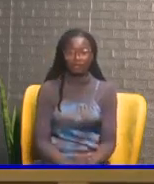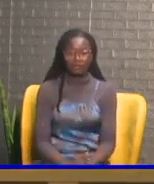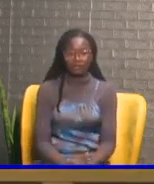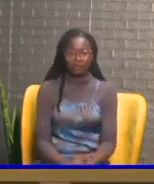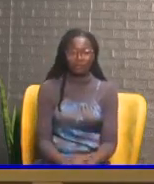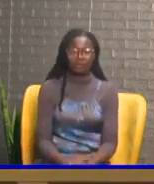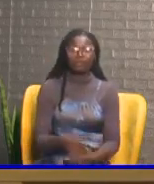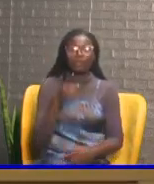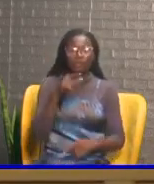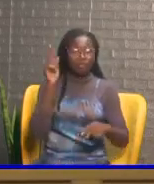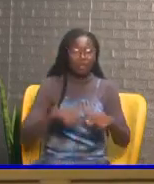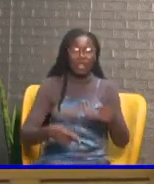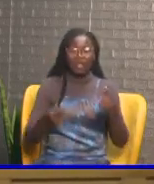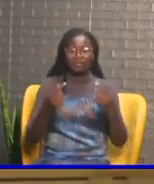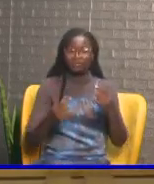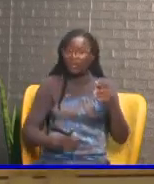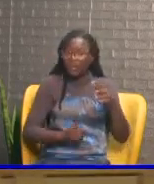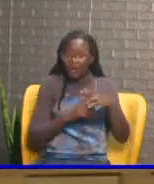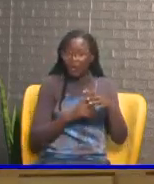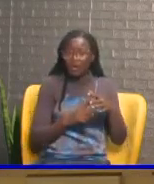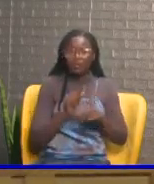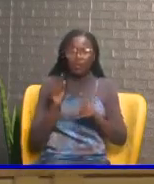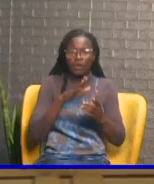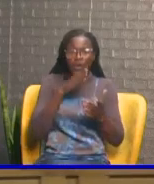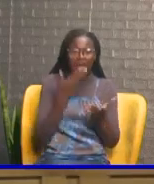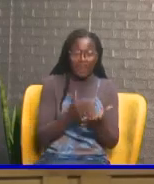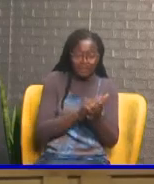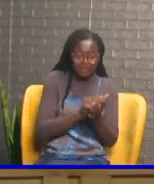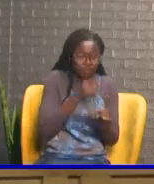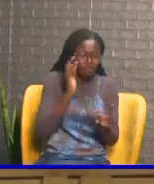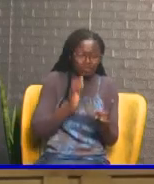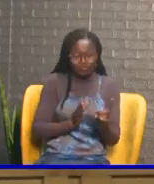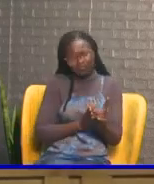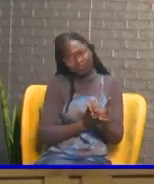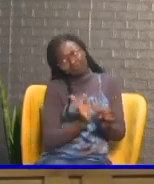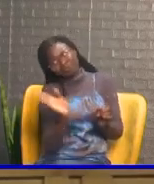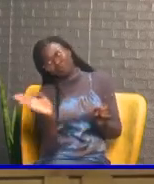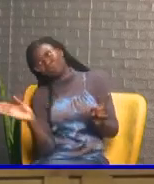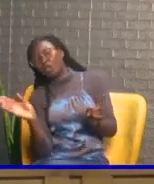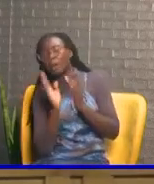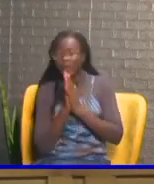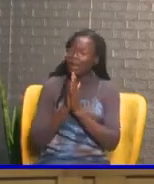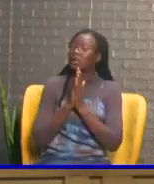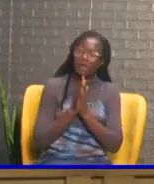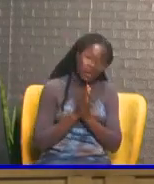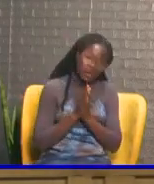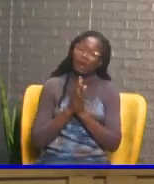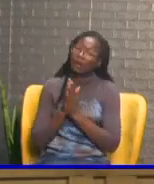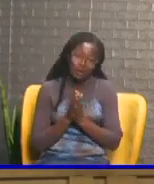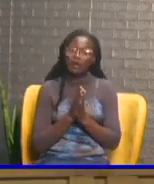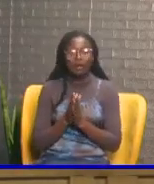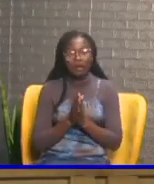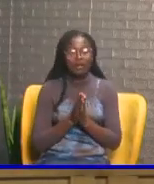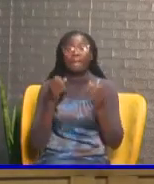You can't come out. When you get to that point, you will deviate. Listen, there was a prayer I prayed many years ago, about 30 years ago. I was about to